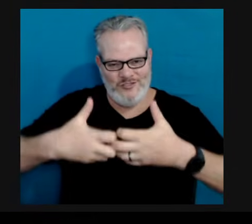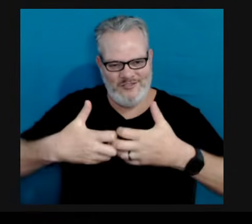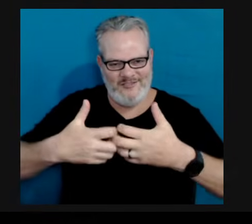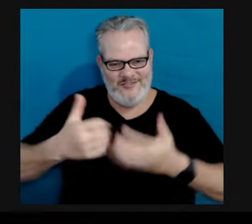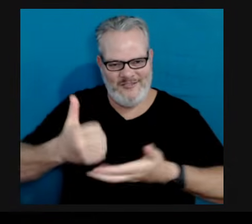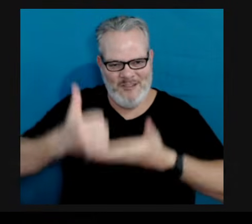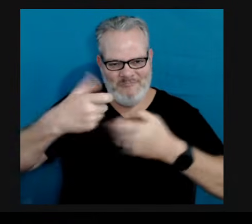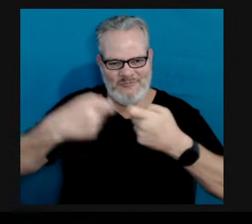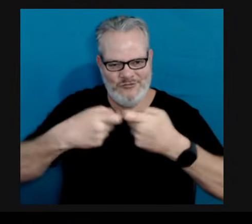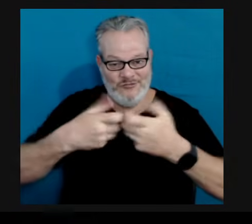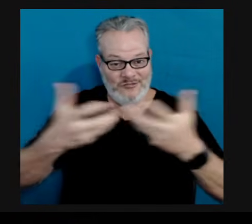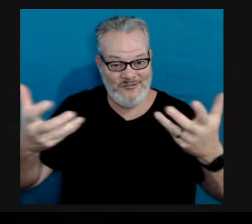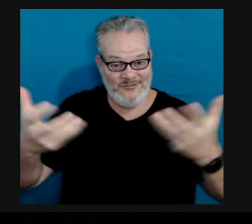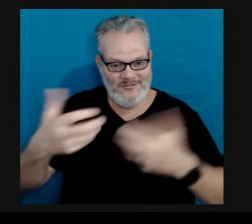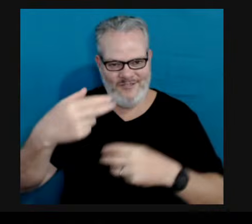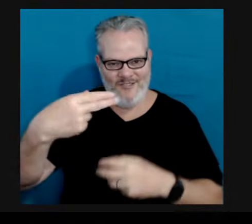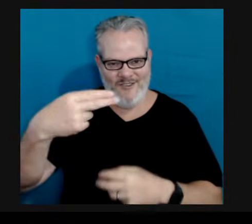work.